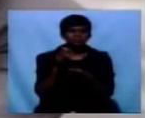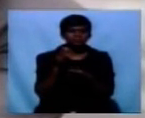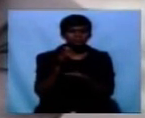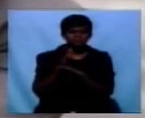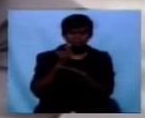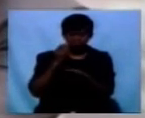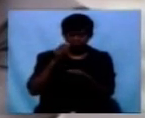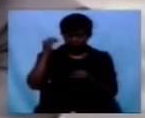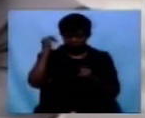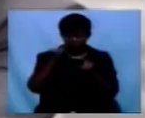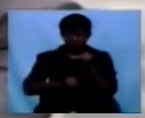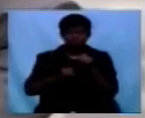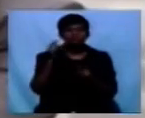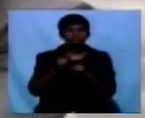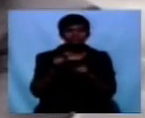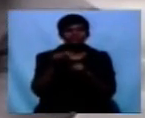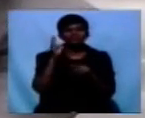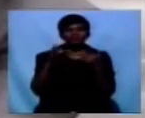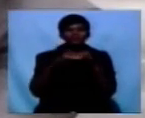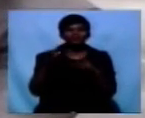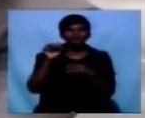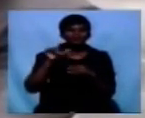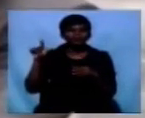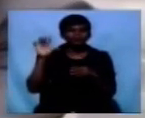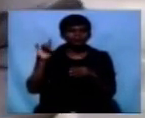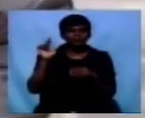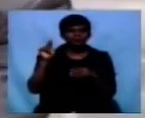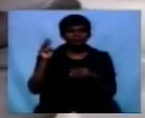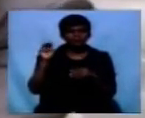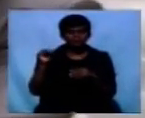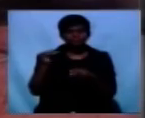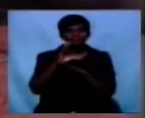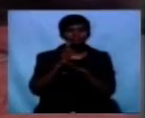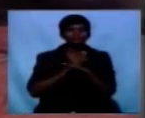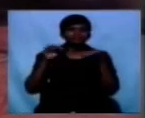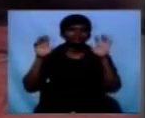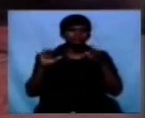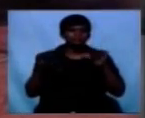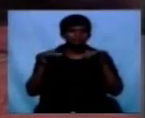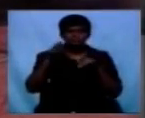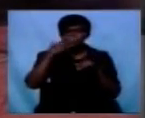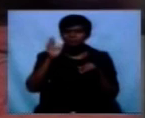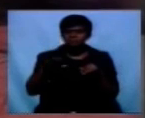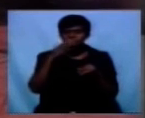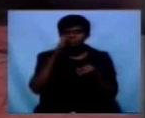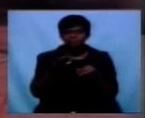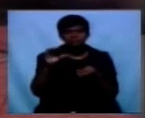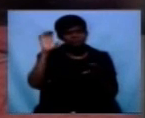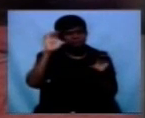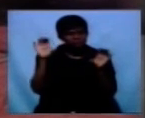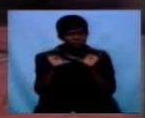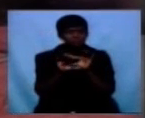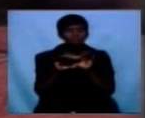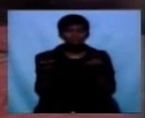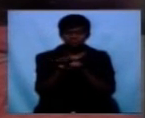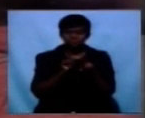end of December, he's going to open up that 28 kilometers. So we have the rains now, and the detour is in a very bad condition. It was, and he